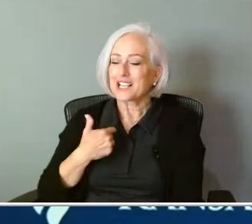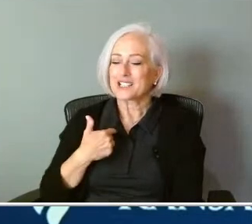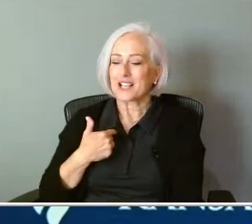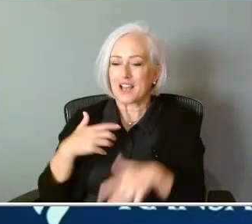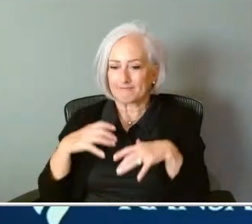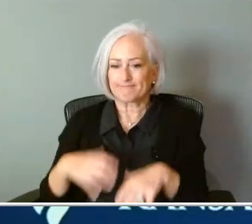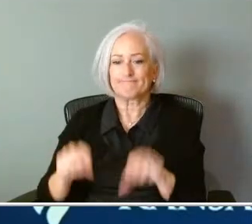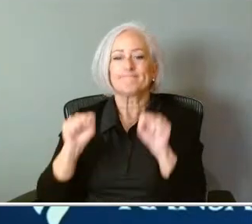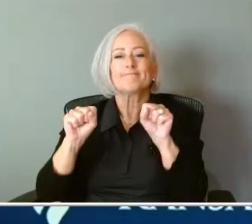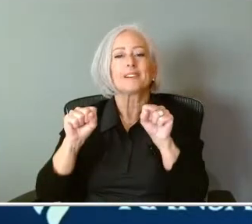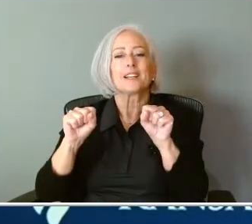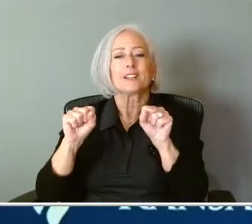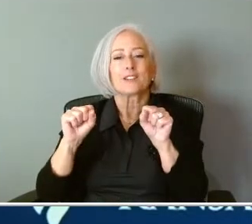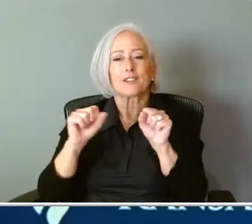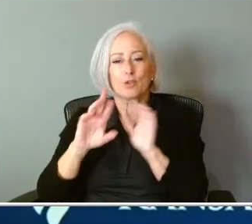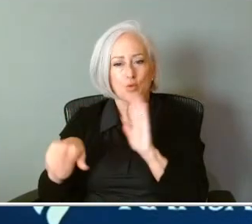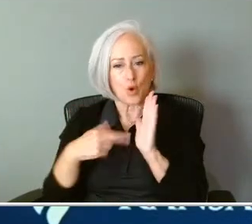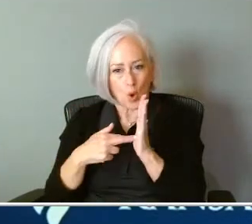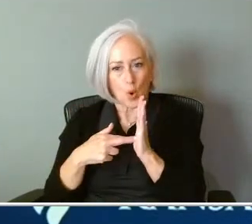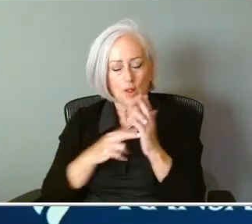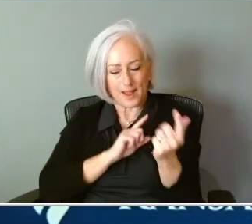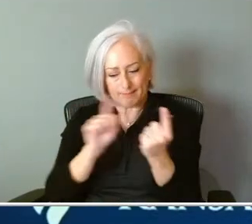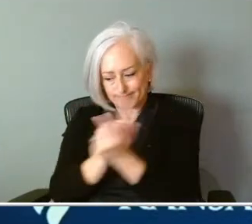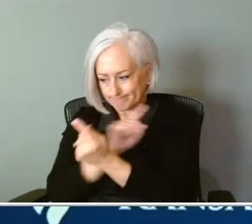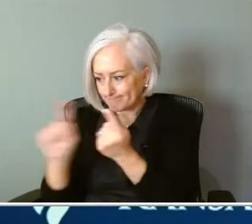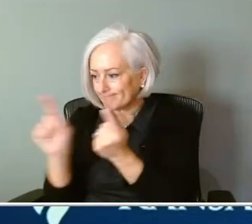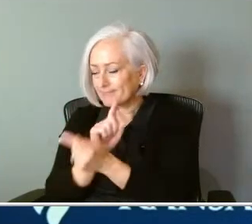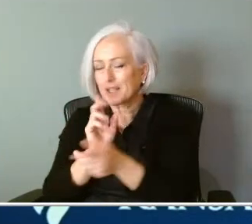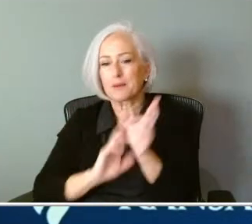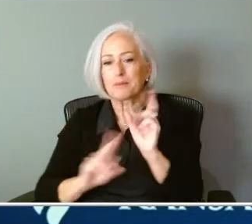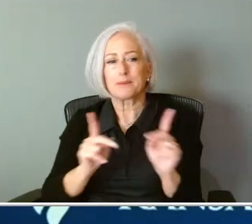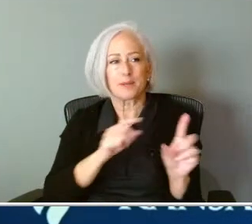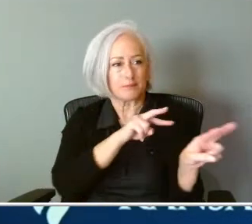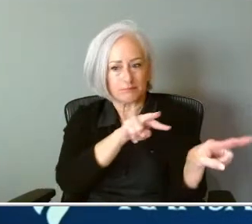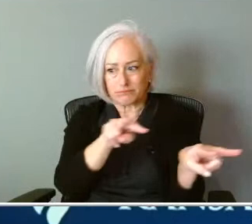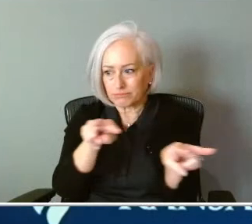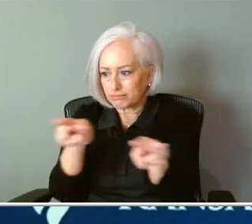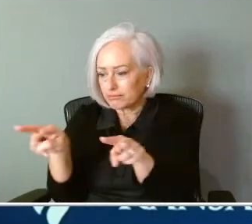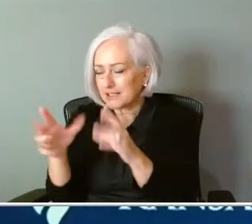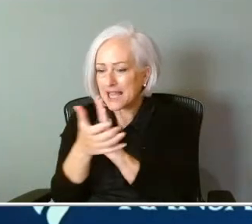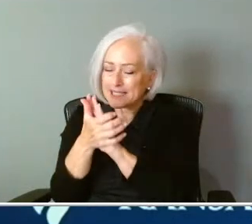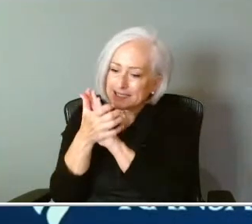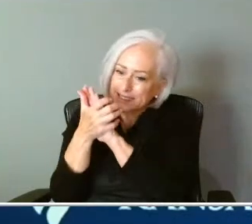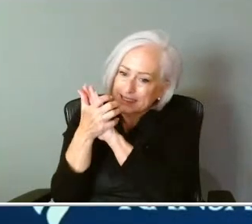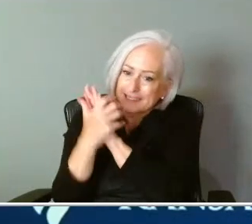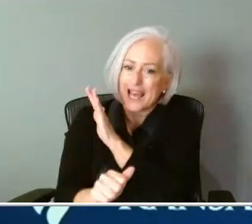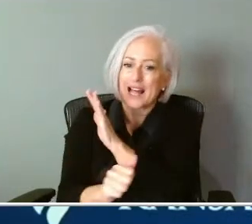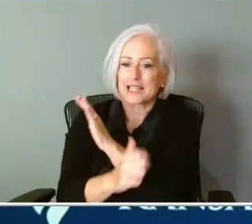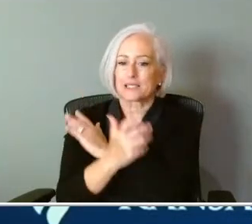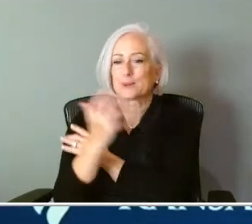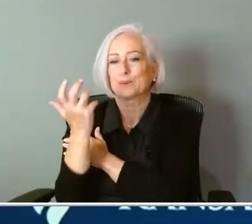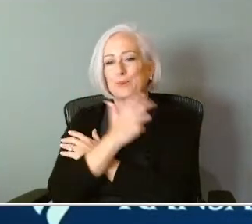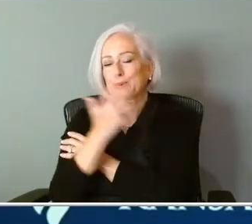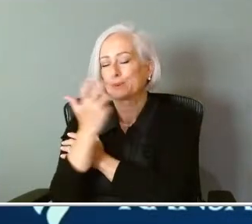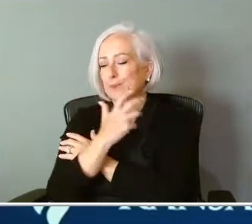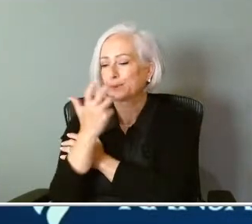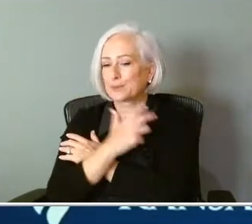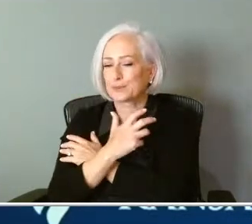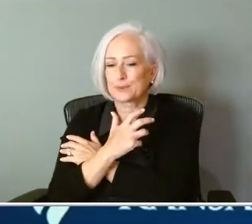people, the talent and the things that people are doing around here are remarkable. Mm-hmm. And that's